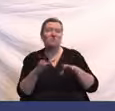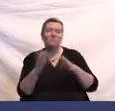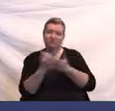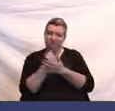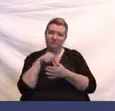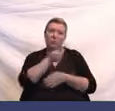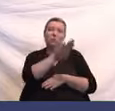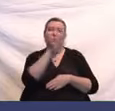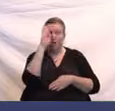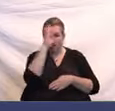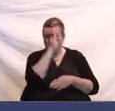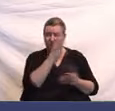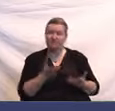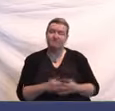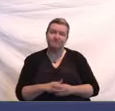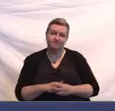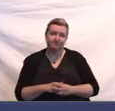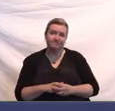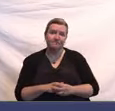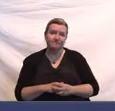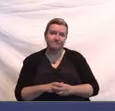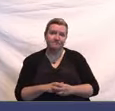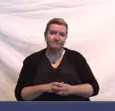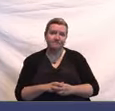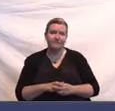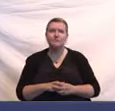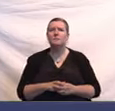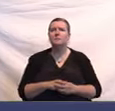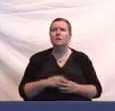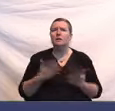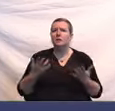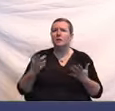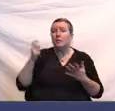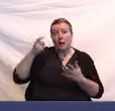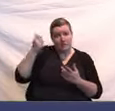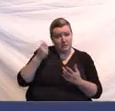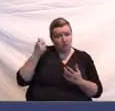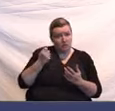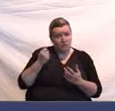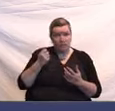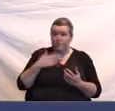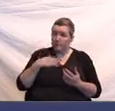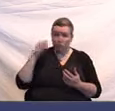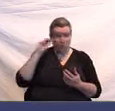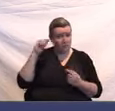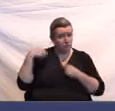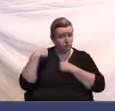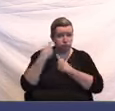Dustin, I've been of this opinion for a long time. The state